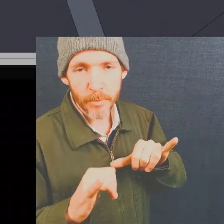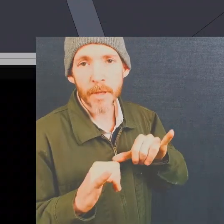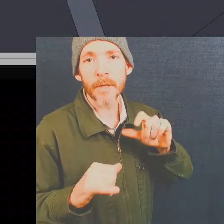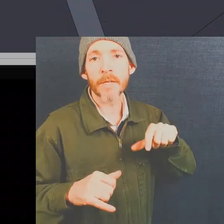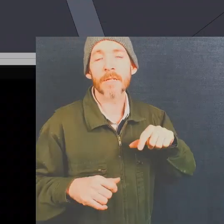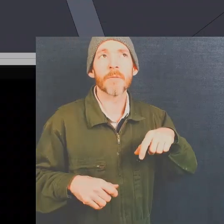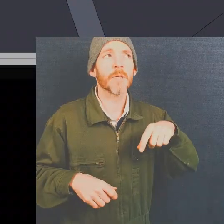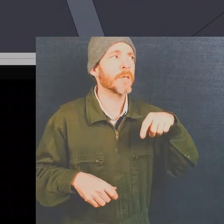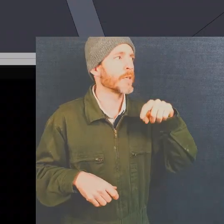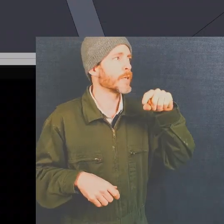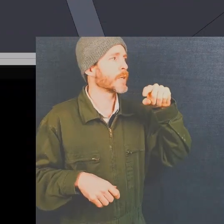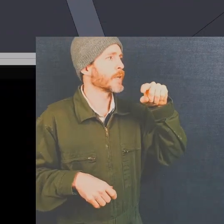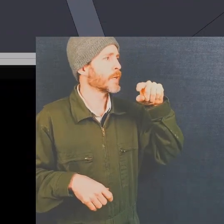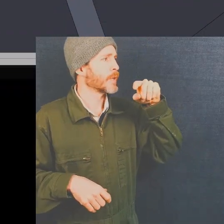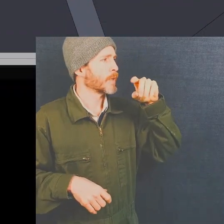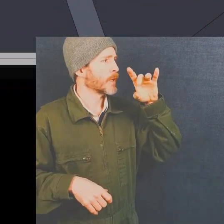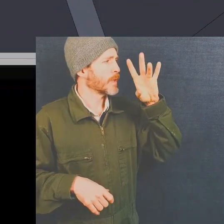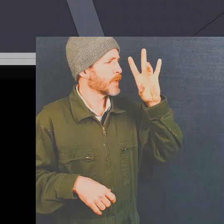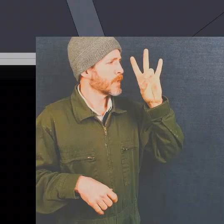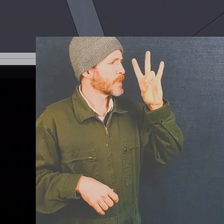That measurement needs to be